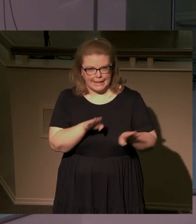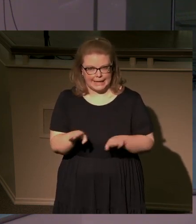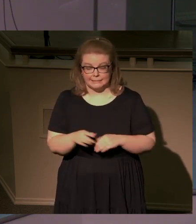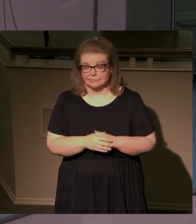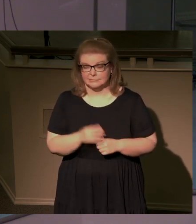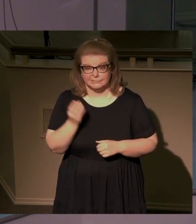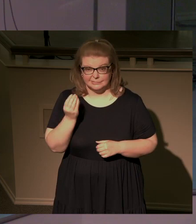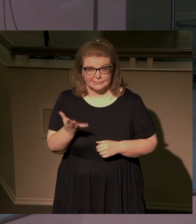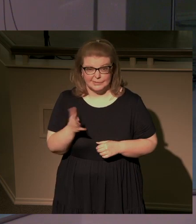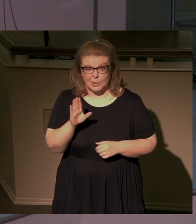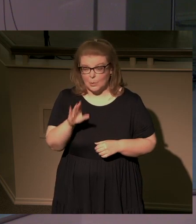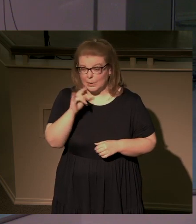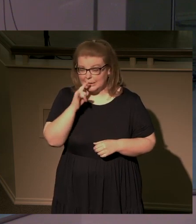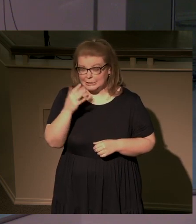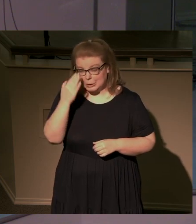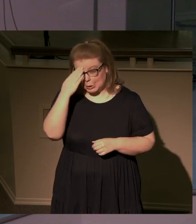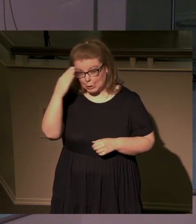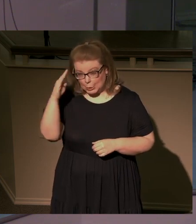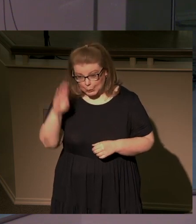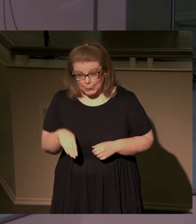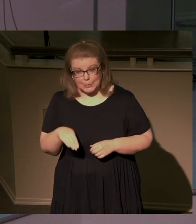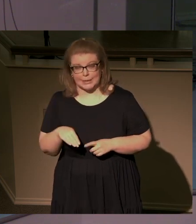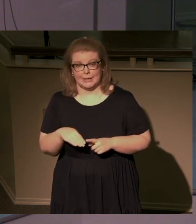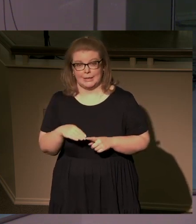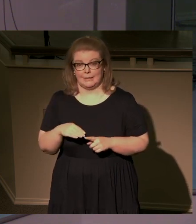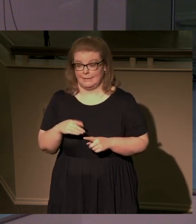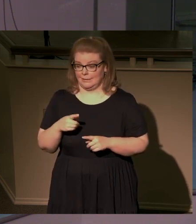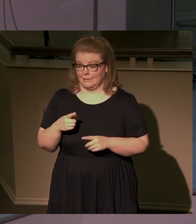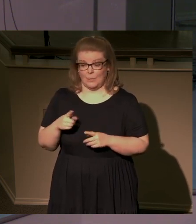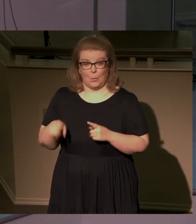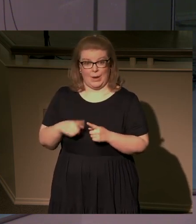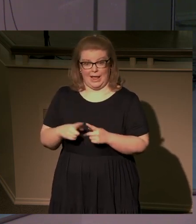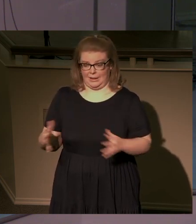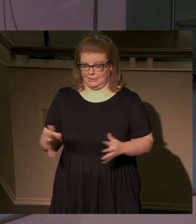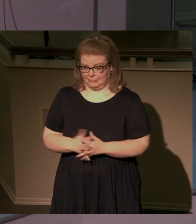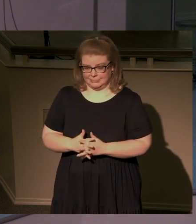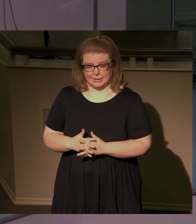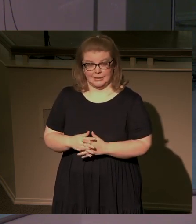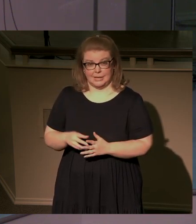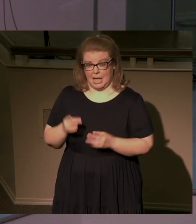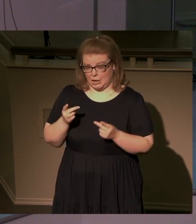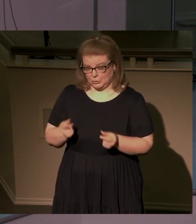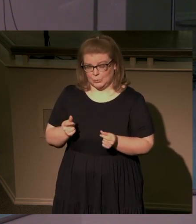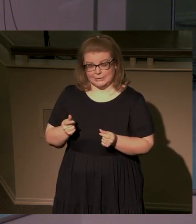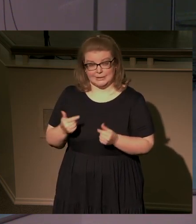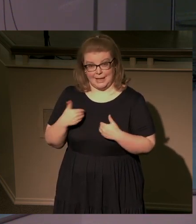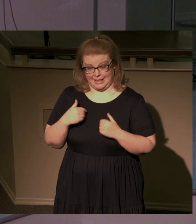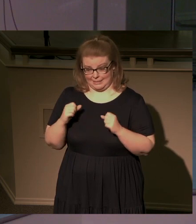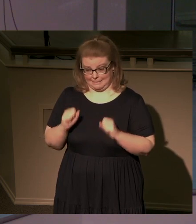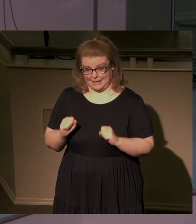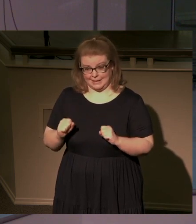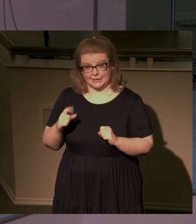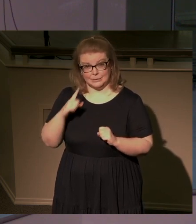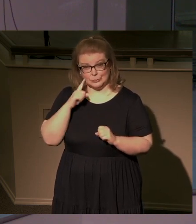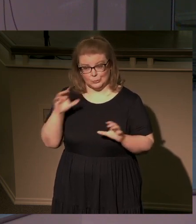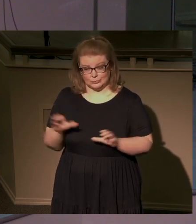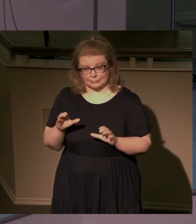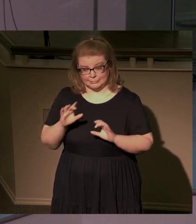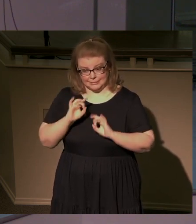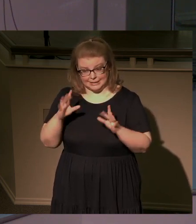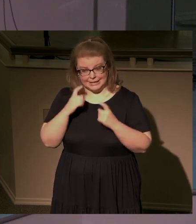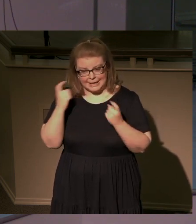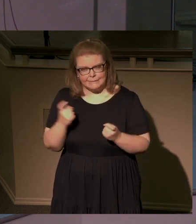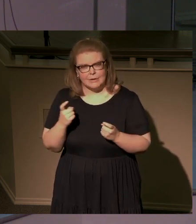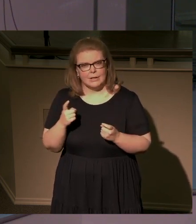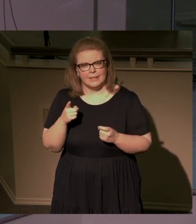Your kids knew it from the womb. And as soon as they had the power to carry out evil, they